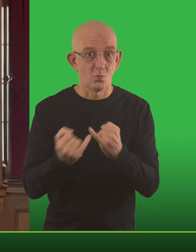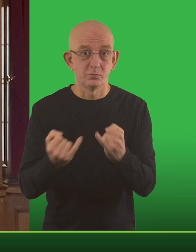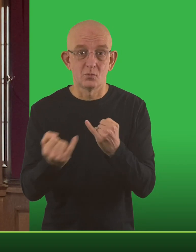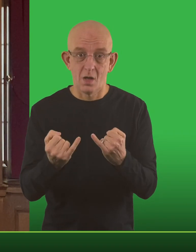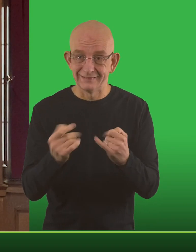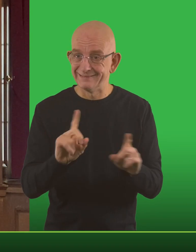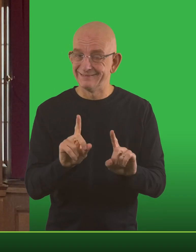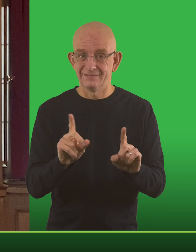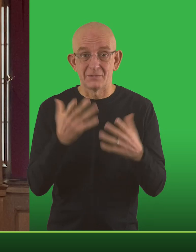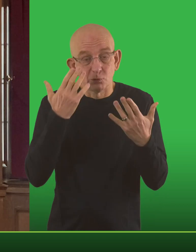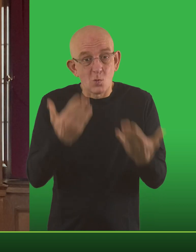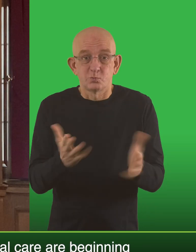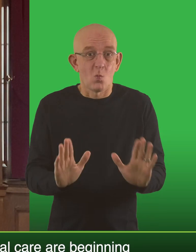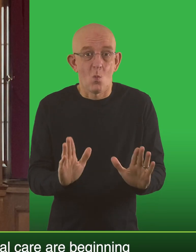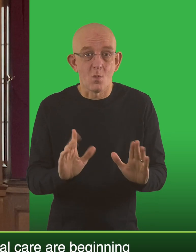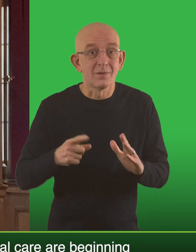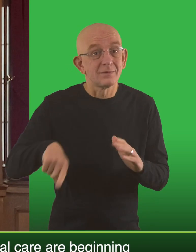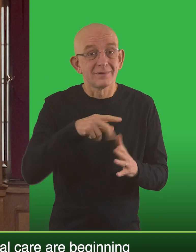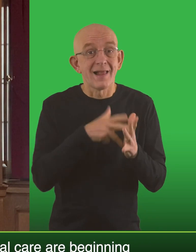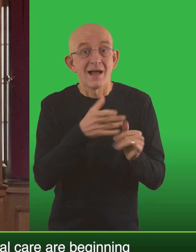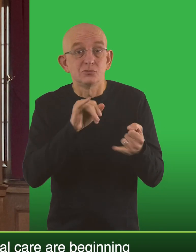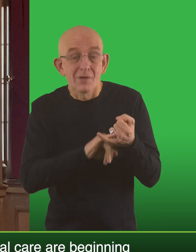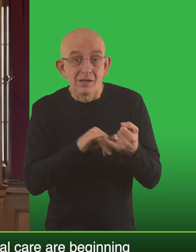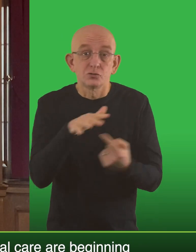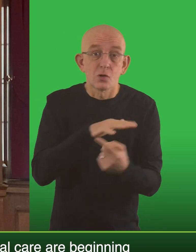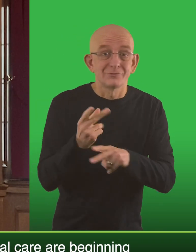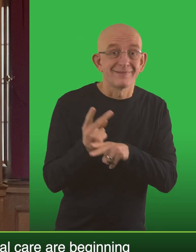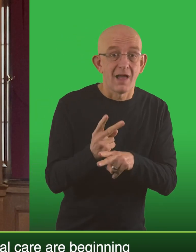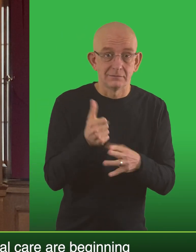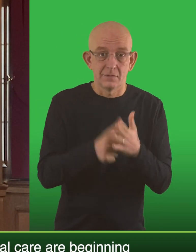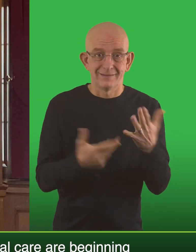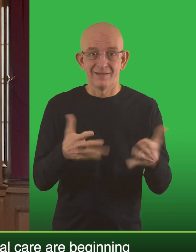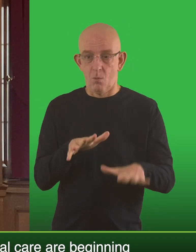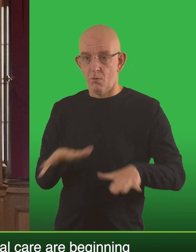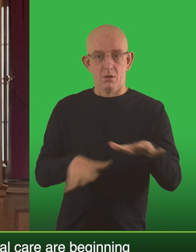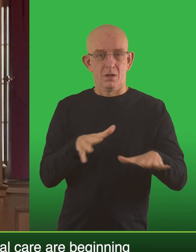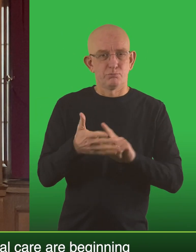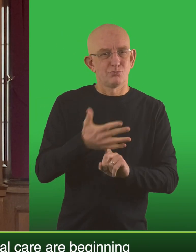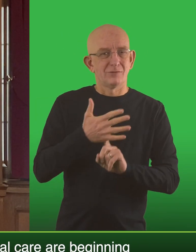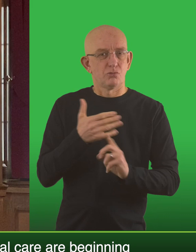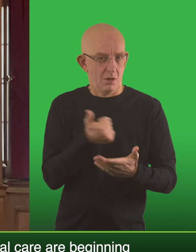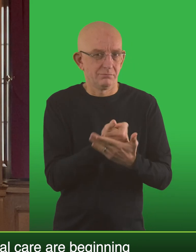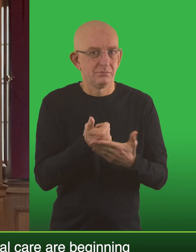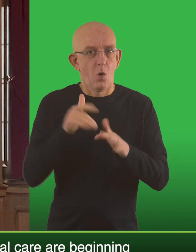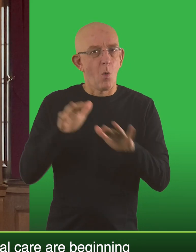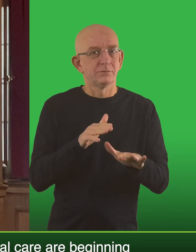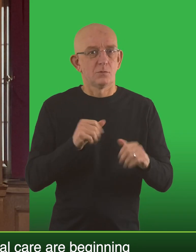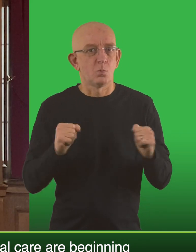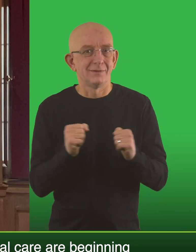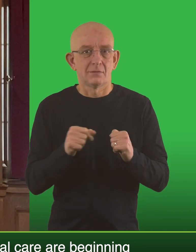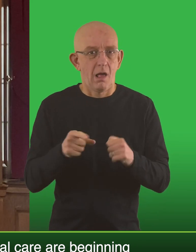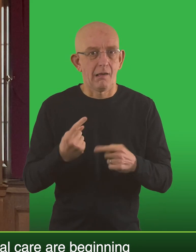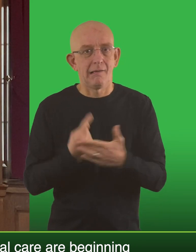Don't know how that will play out. Now, all bits of the NHS and social care are beginning to feel the